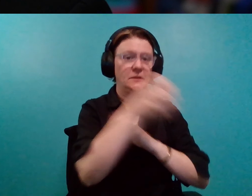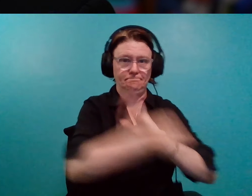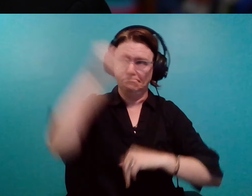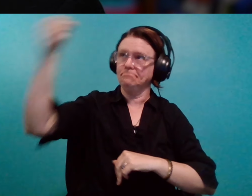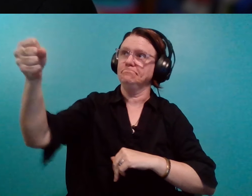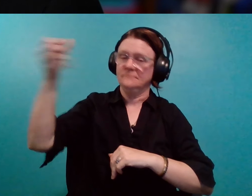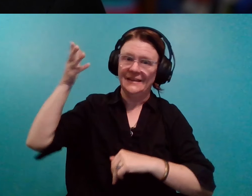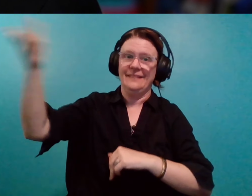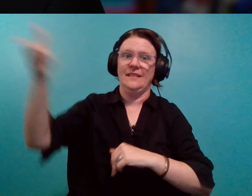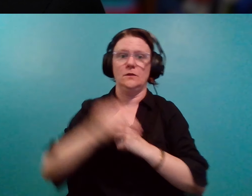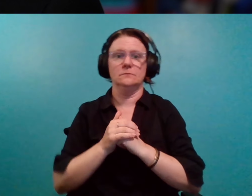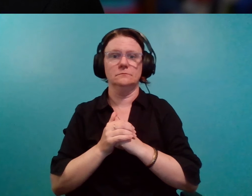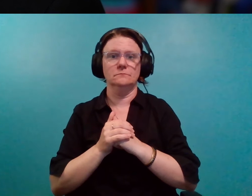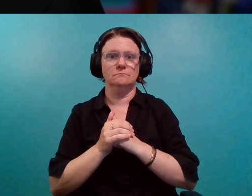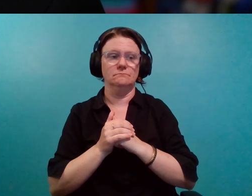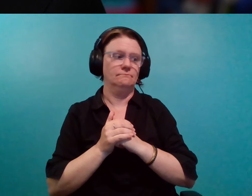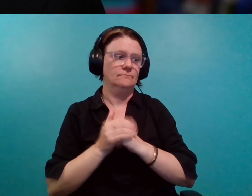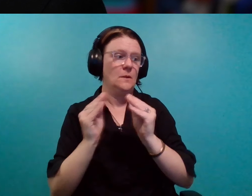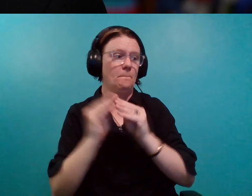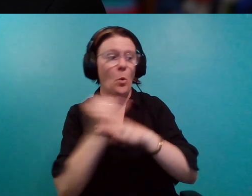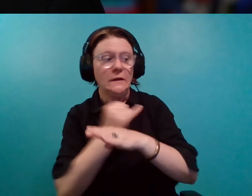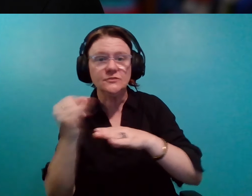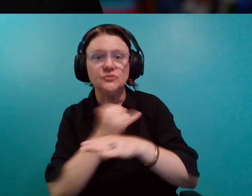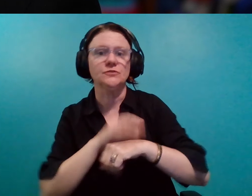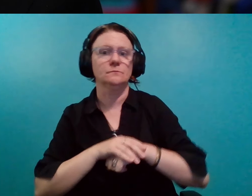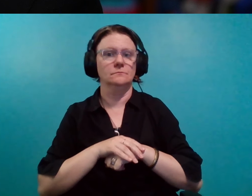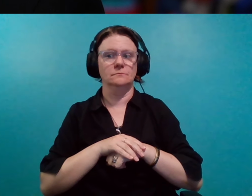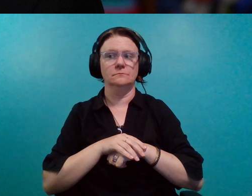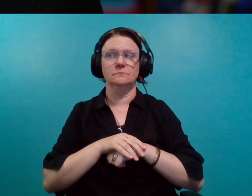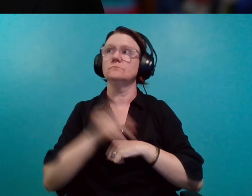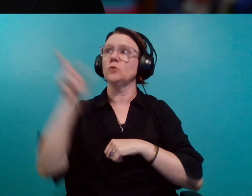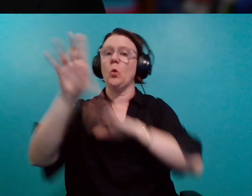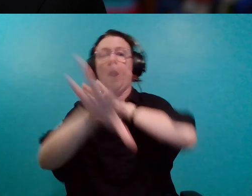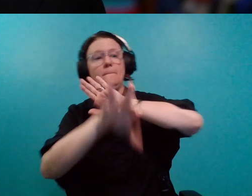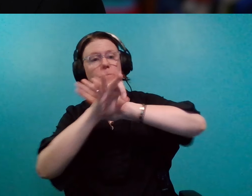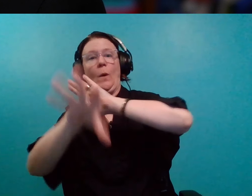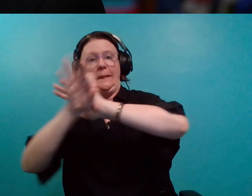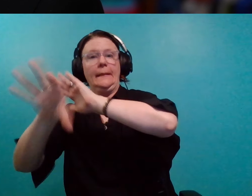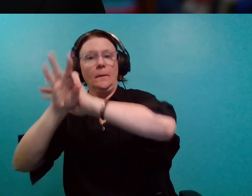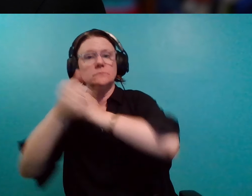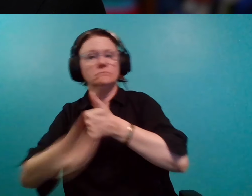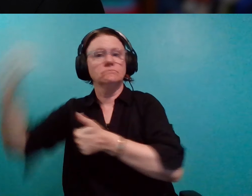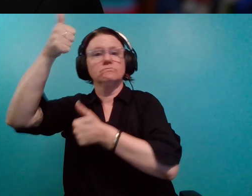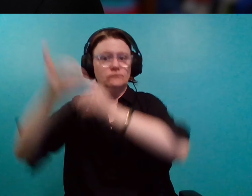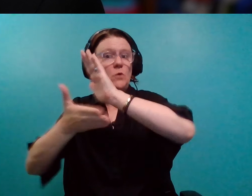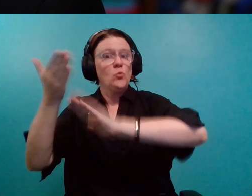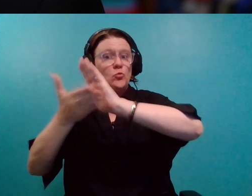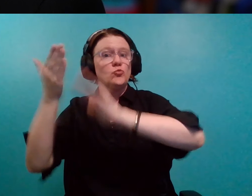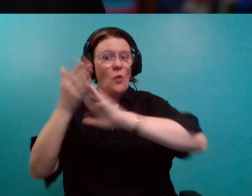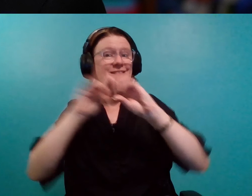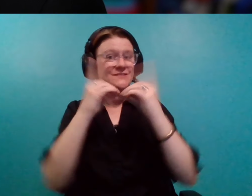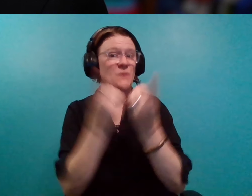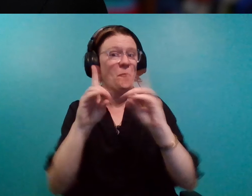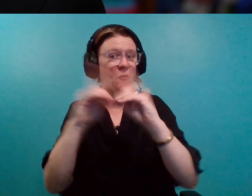position, appoint them to judgeships, appoint them, you know, to department heads, appoint them